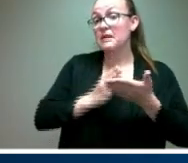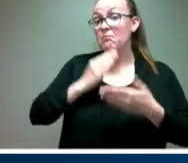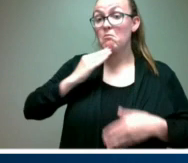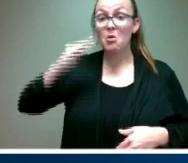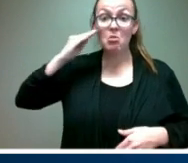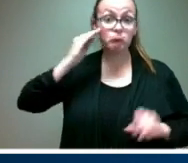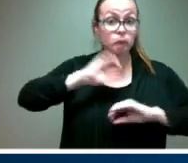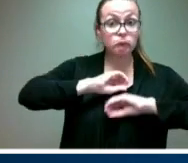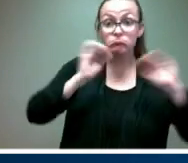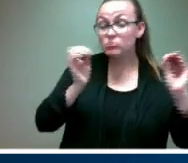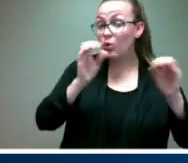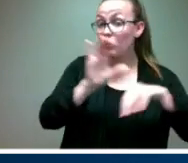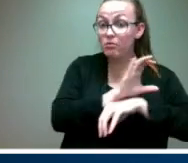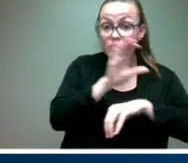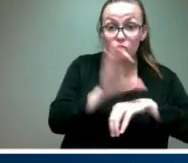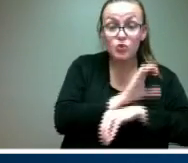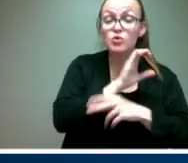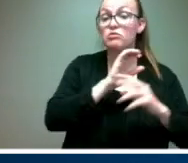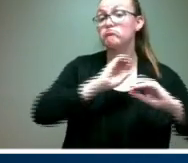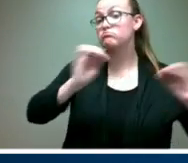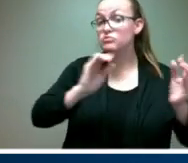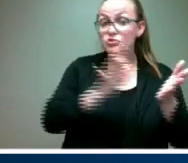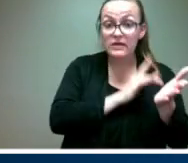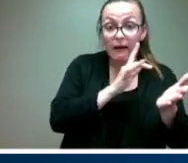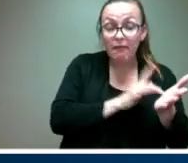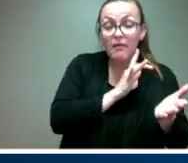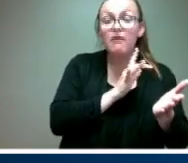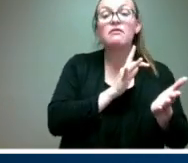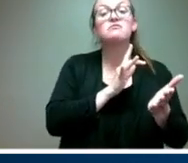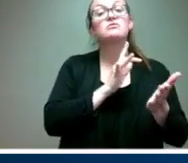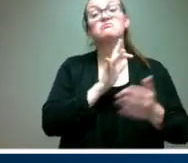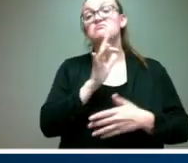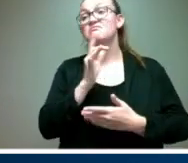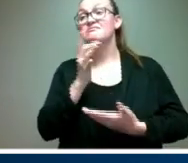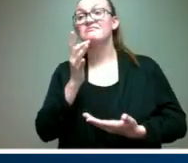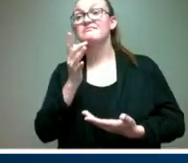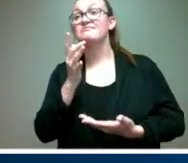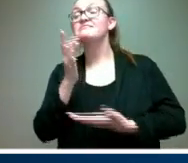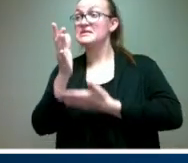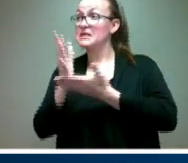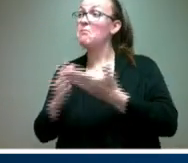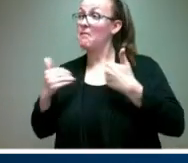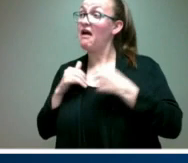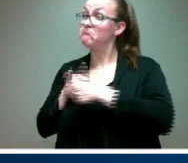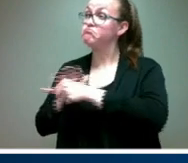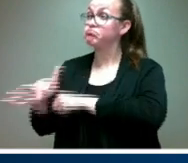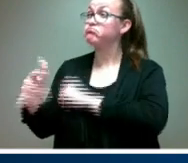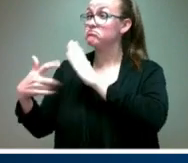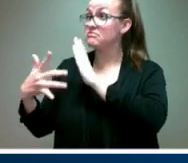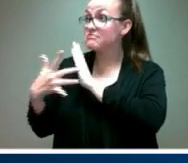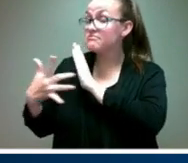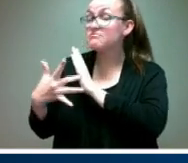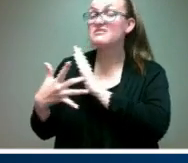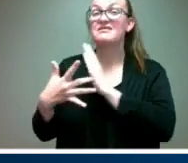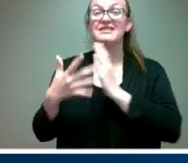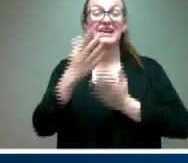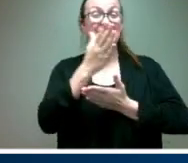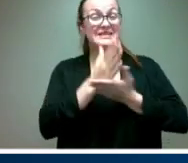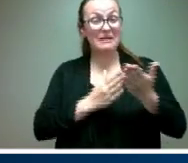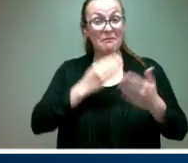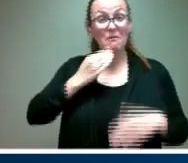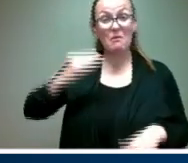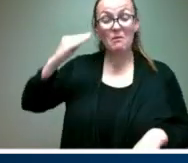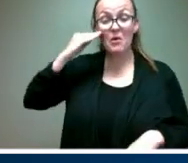or tablets. But in other ways, homes are equipped differently with stressors and challenges to